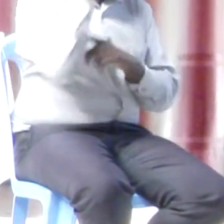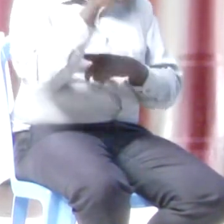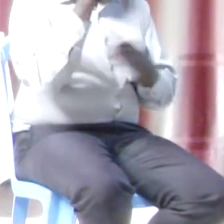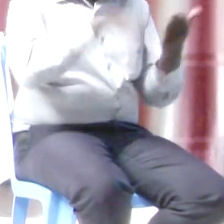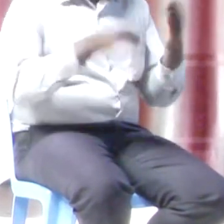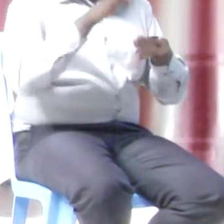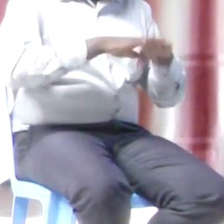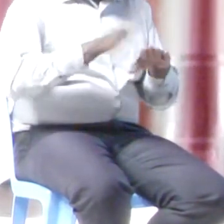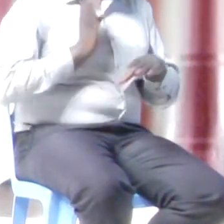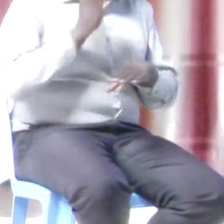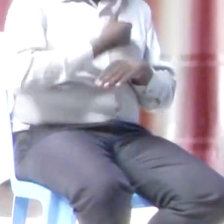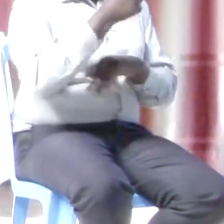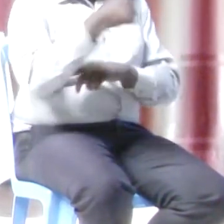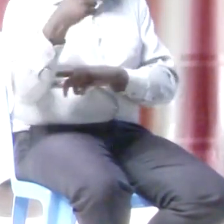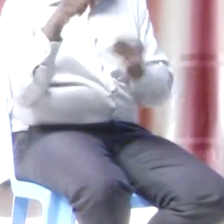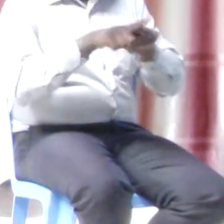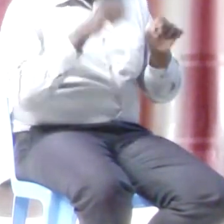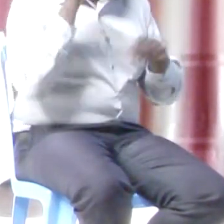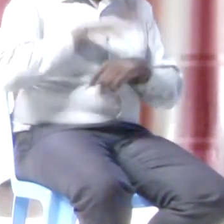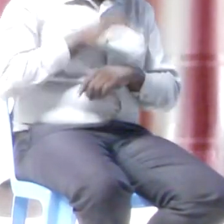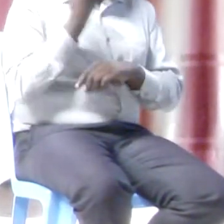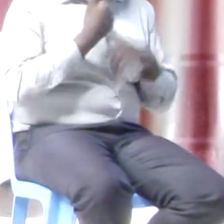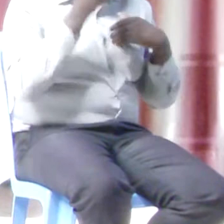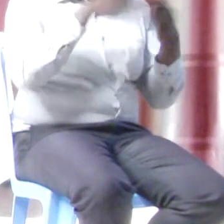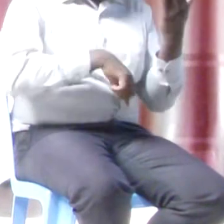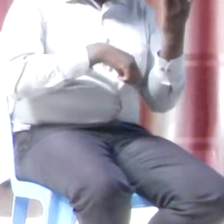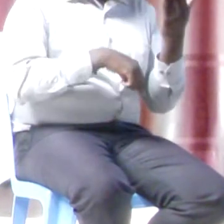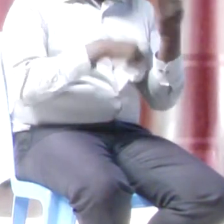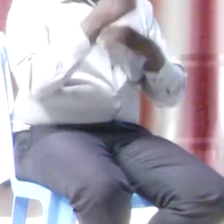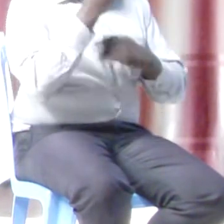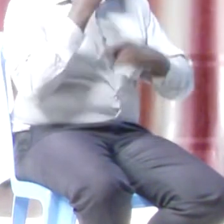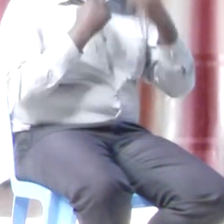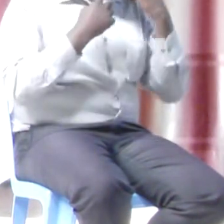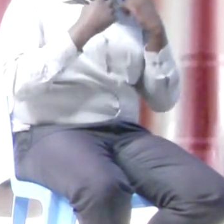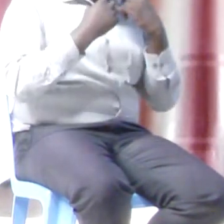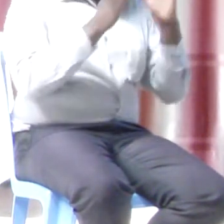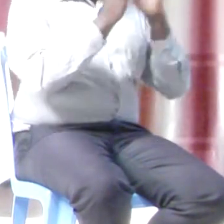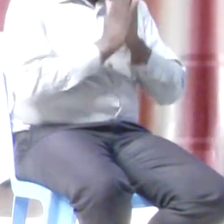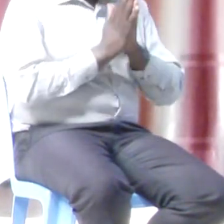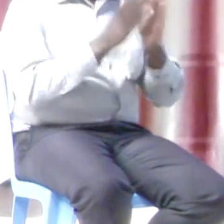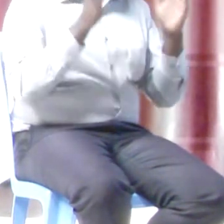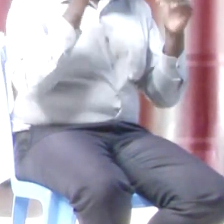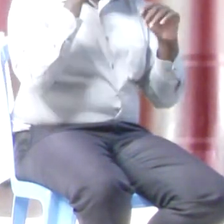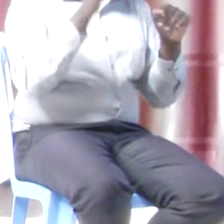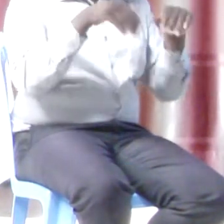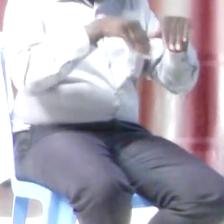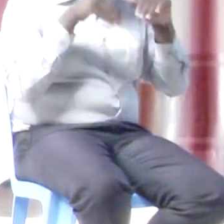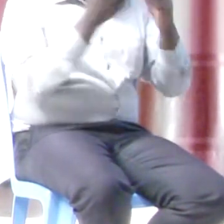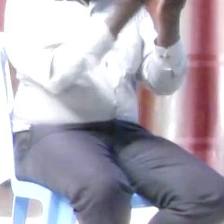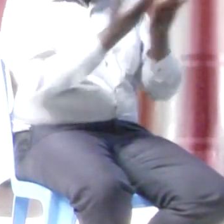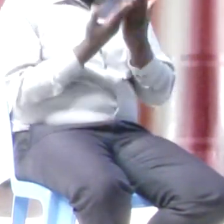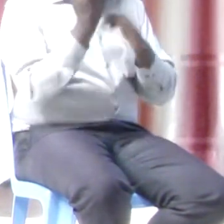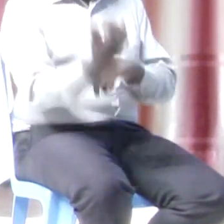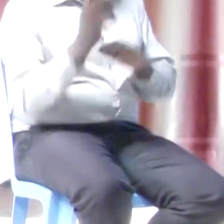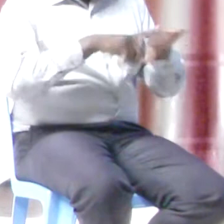on our side. Like a woman who has been in travailing in prayer, in sorrow, travailing to receive a child. Lord, when